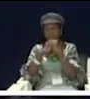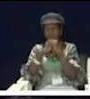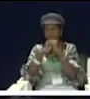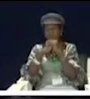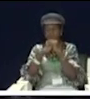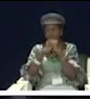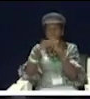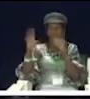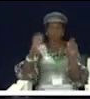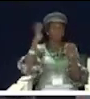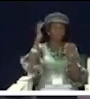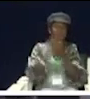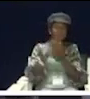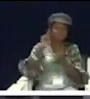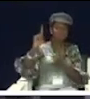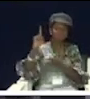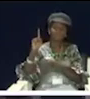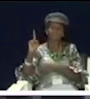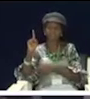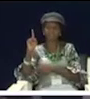Did you hear that one?